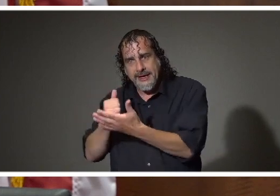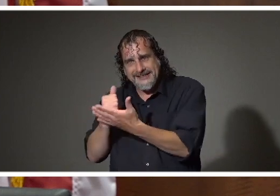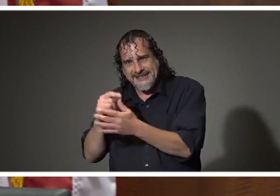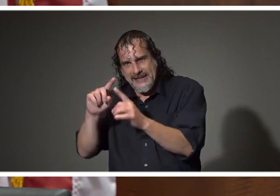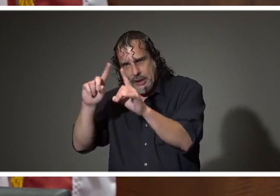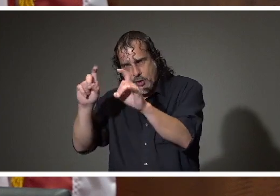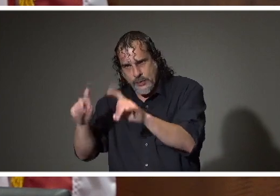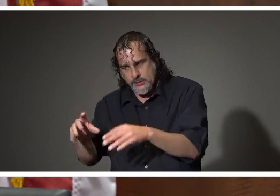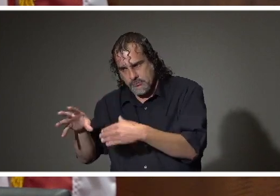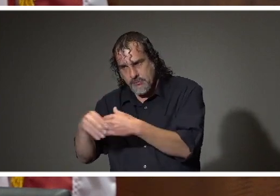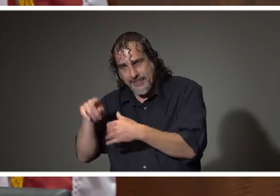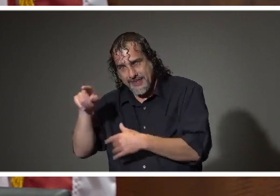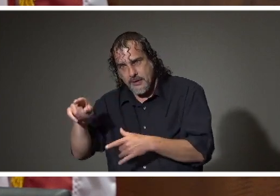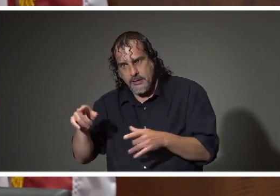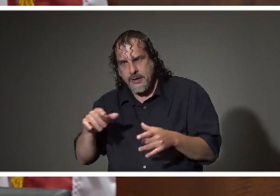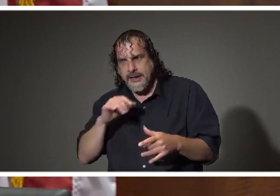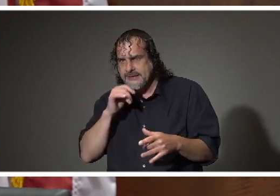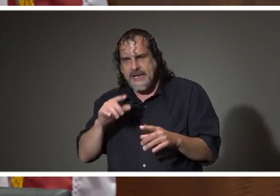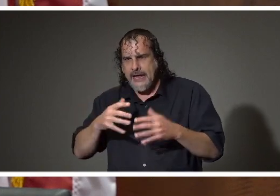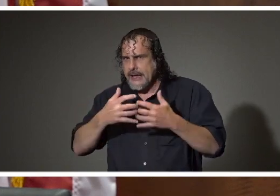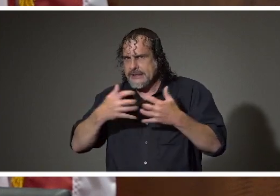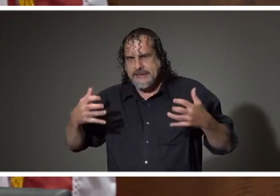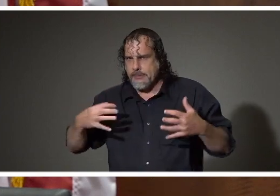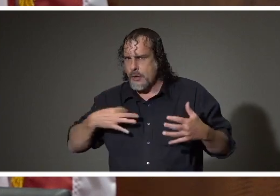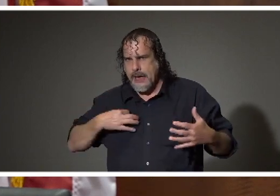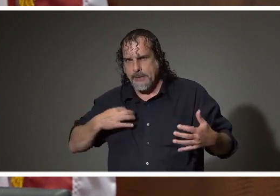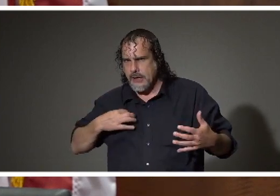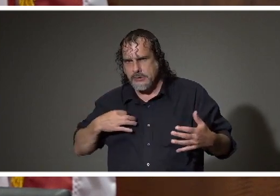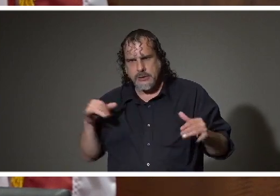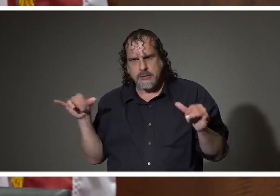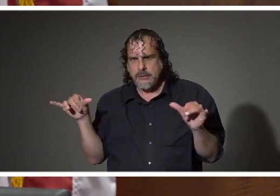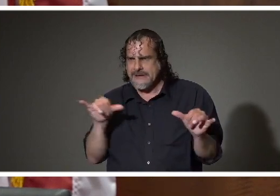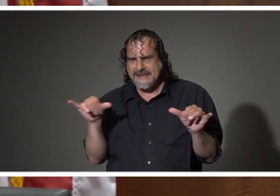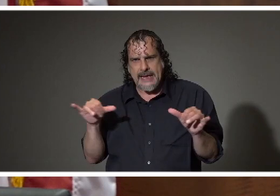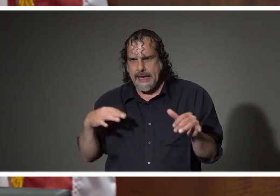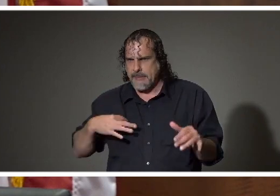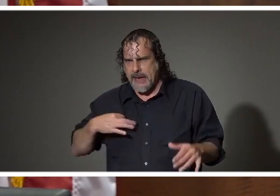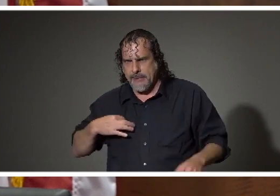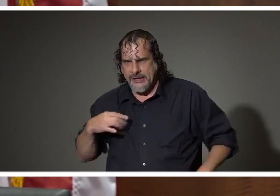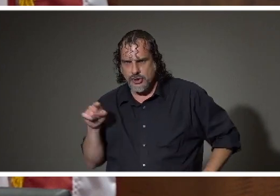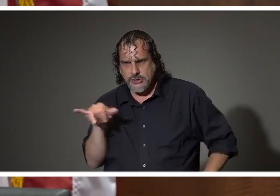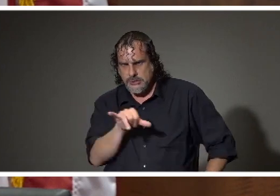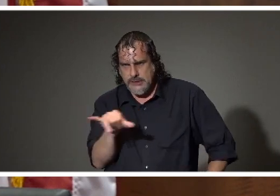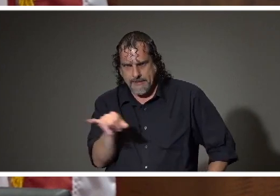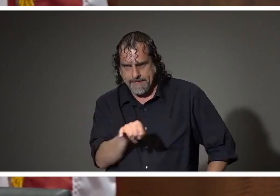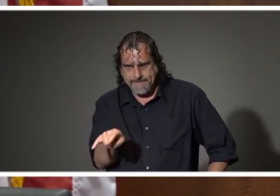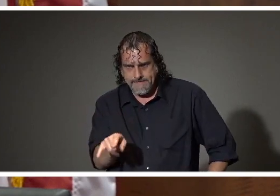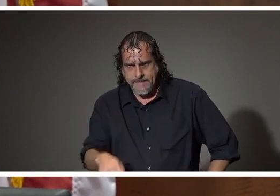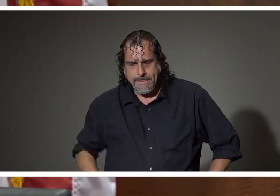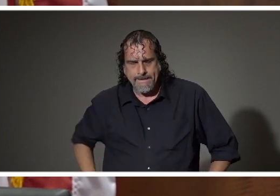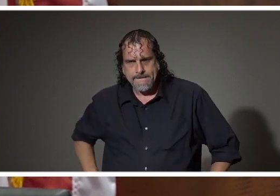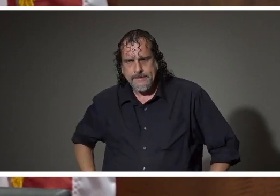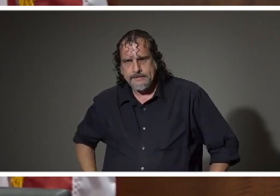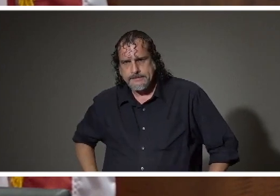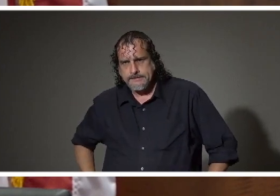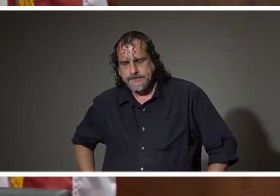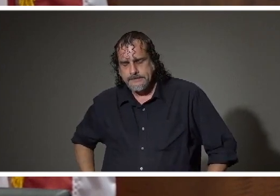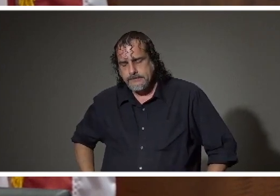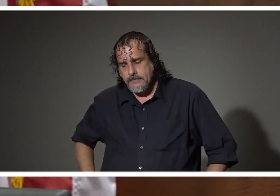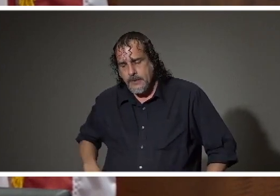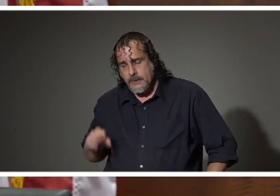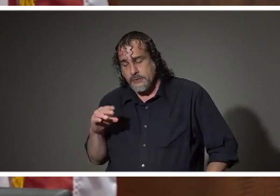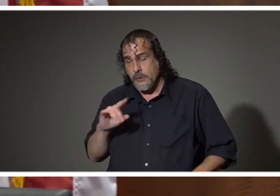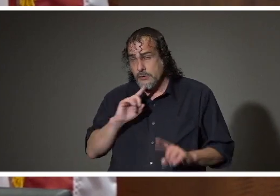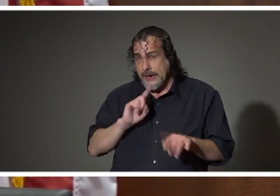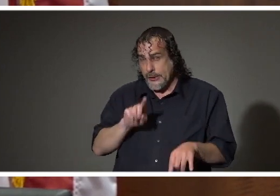is not a separate application process. It's embedded into the regular unemployment. So to